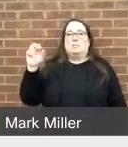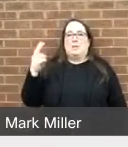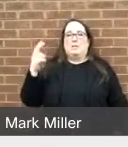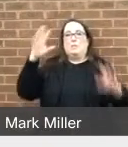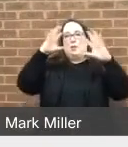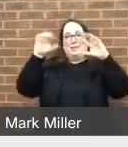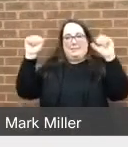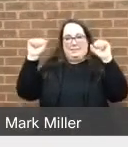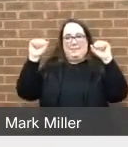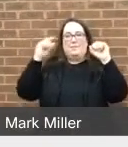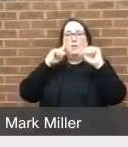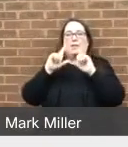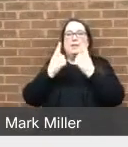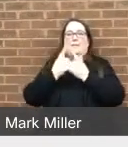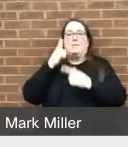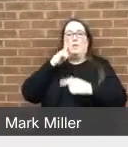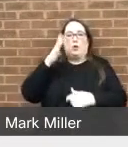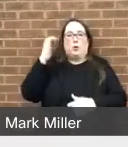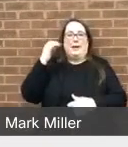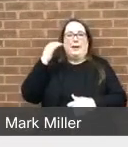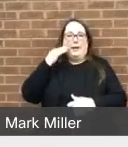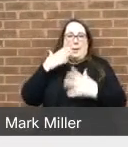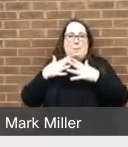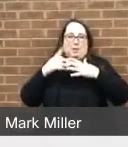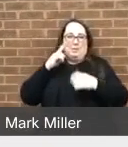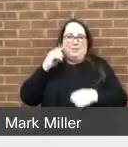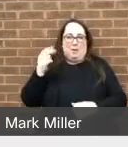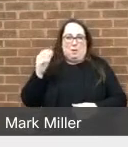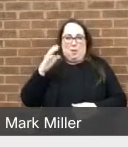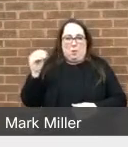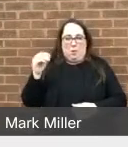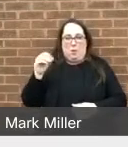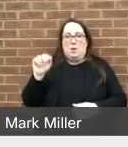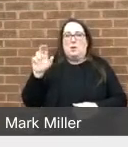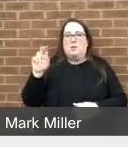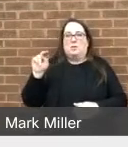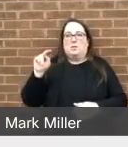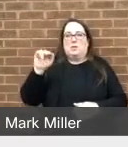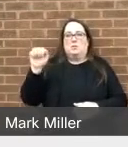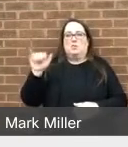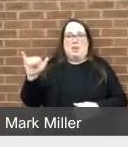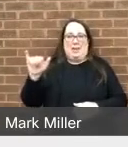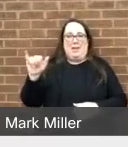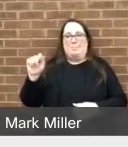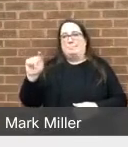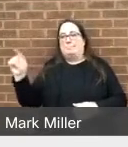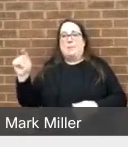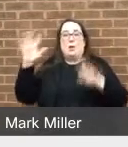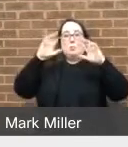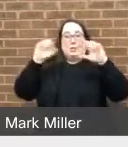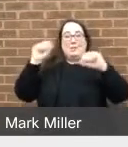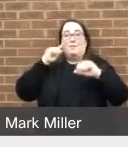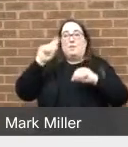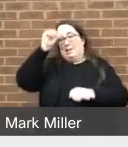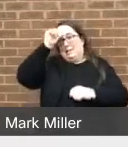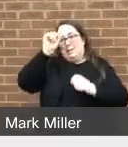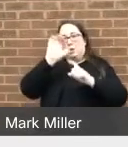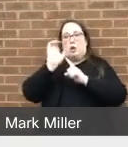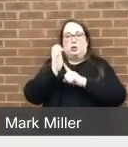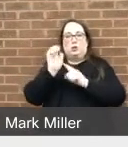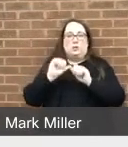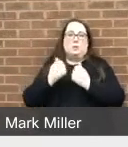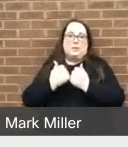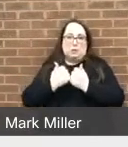Korean Americans for Howard County. Sanjay Srivastava, President of the Indian Cultural